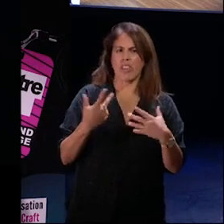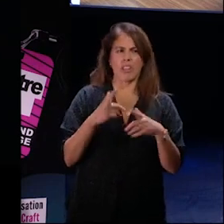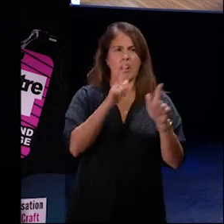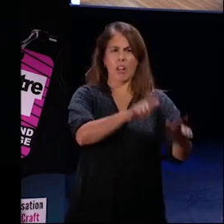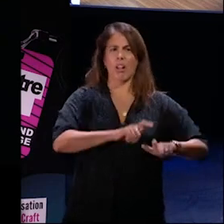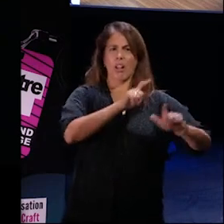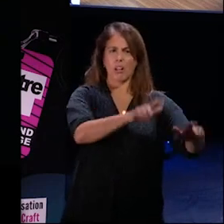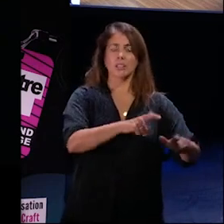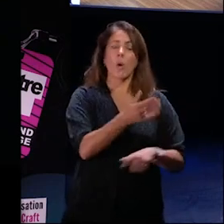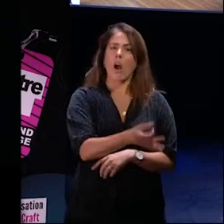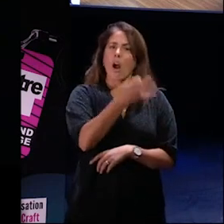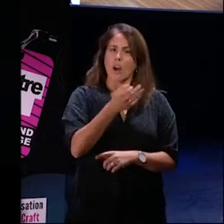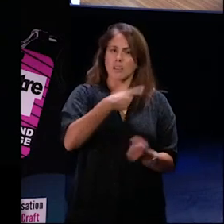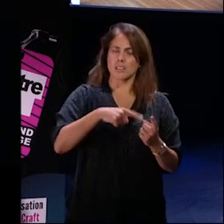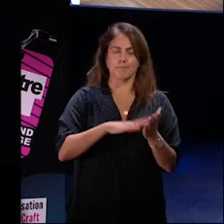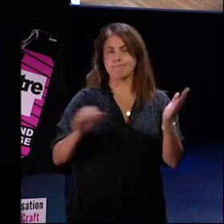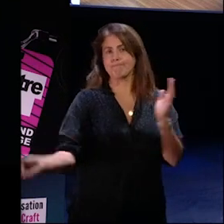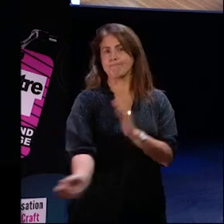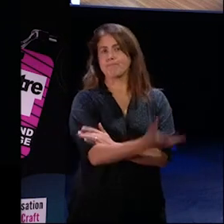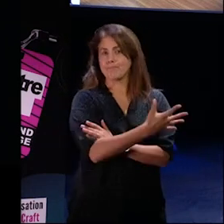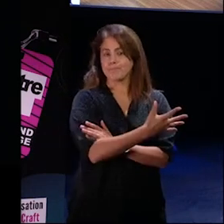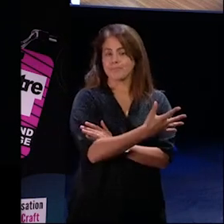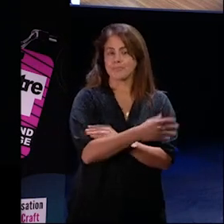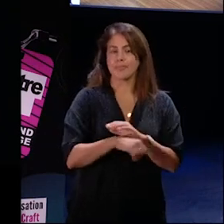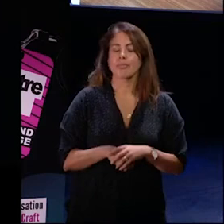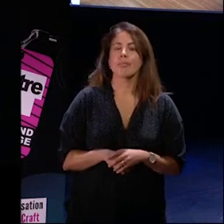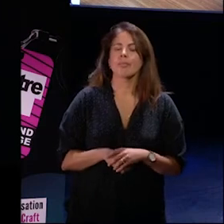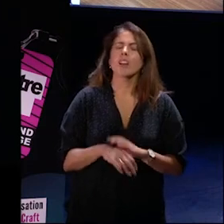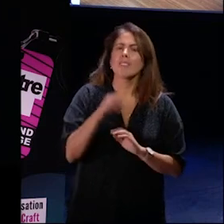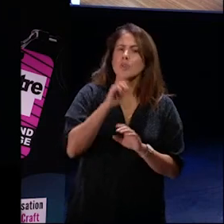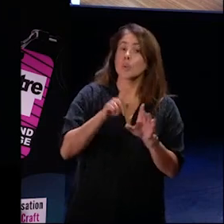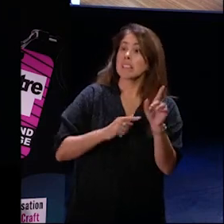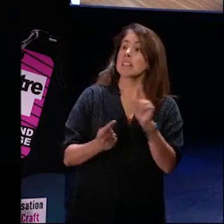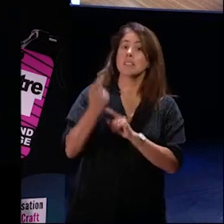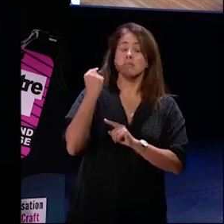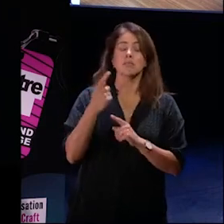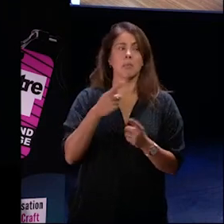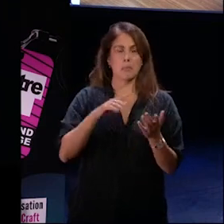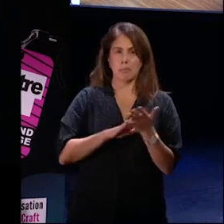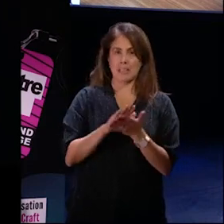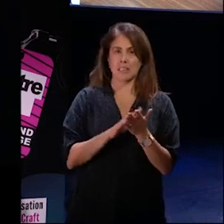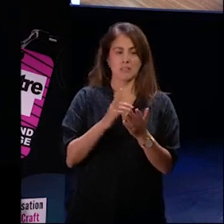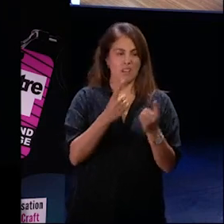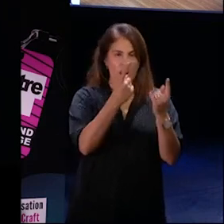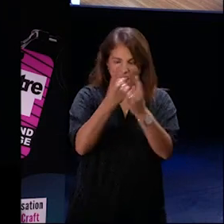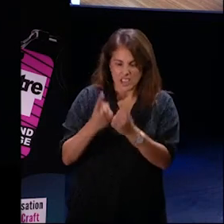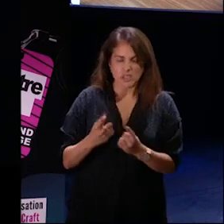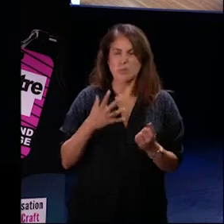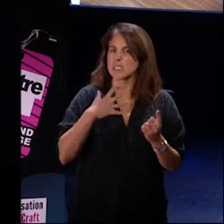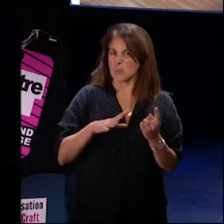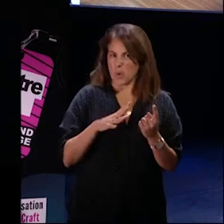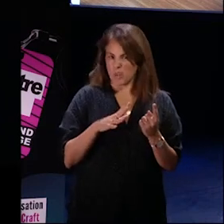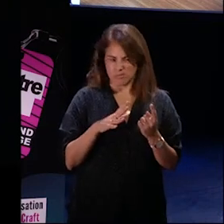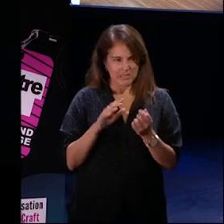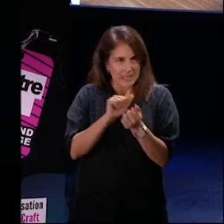it. So he asked us to skip it. A couple of years ago, this would have practically meant that we put all the items that we didn't want to keep in